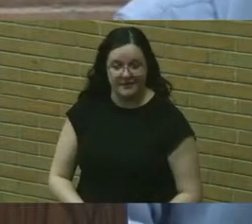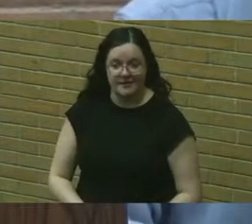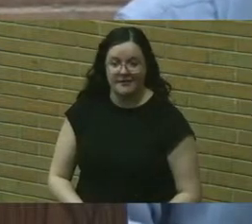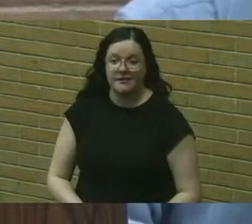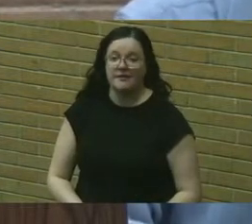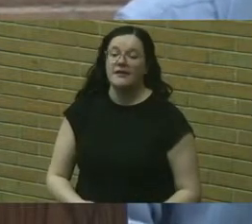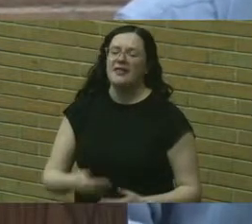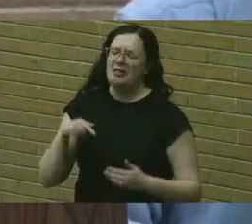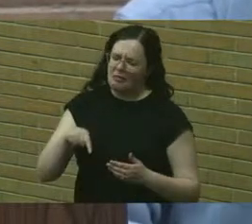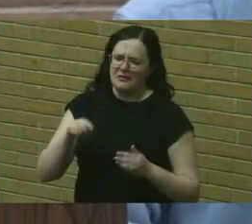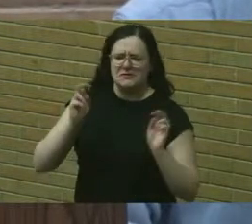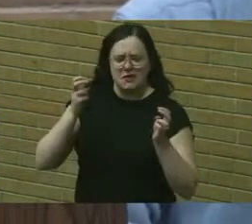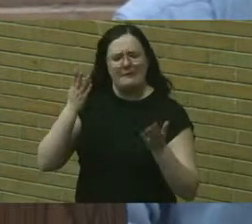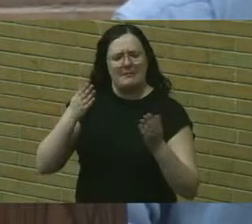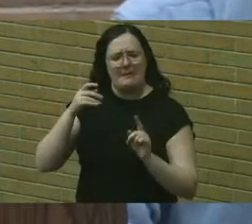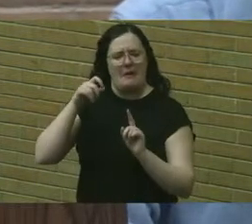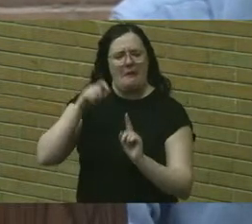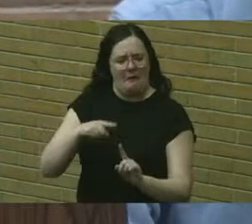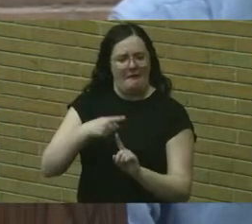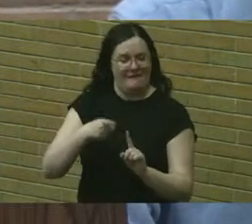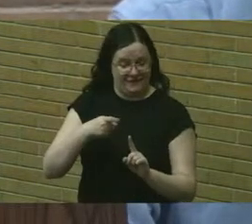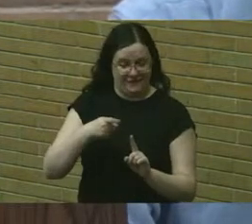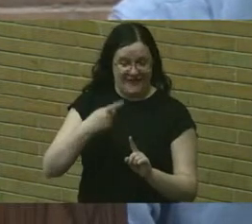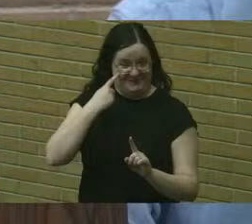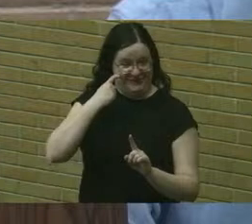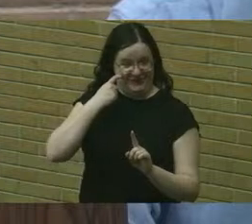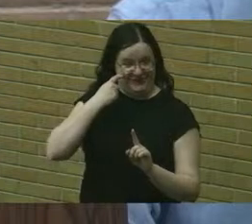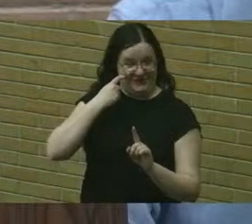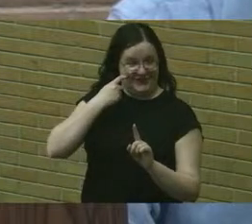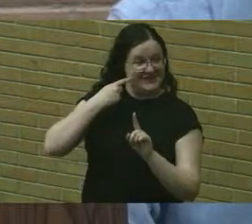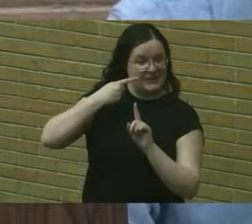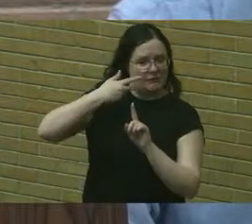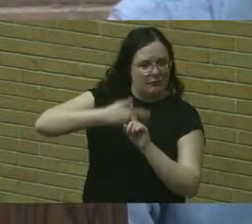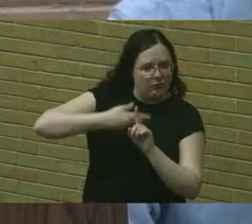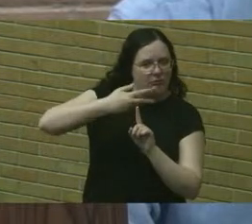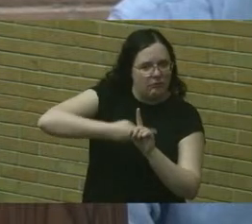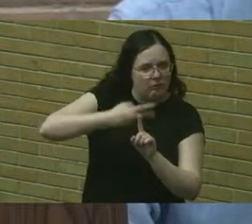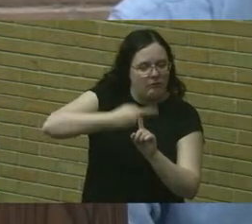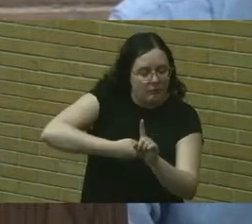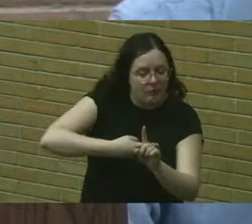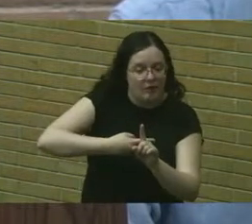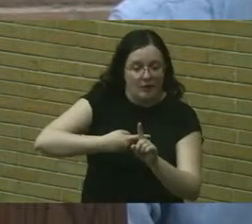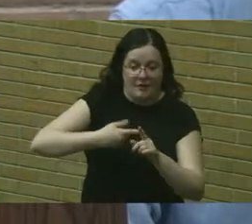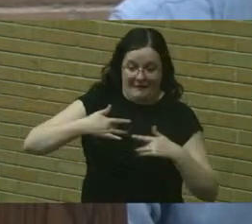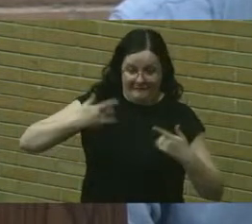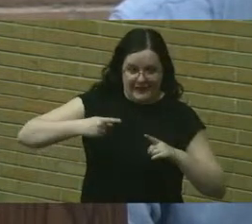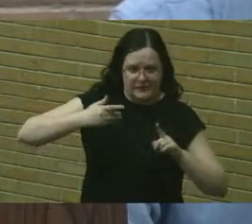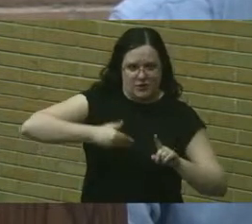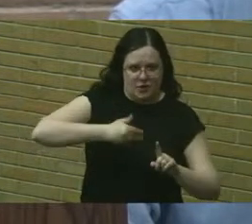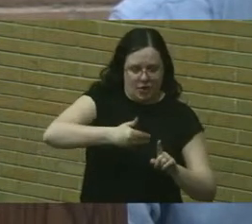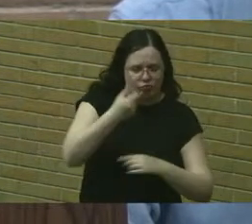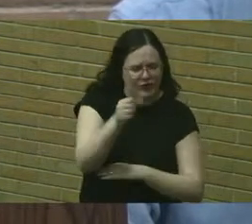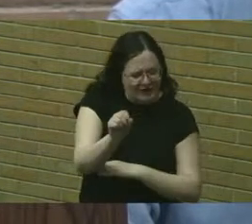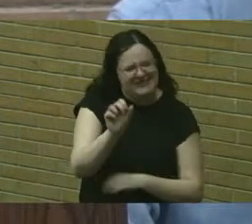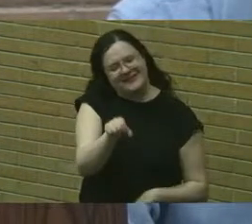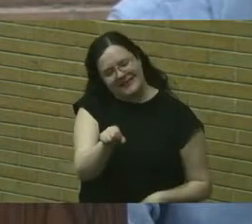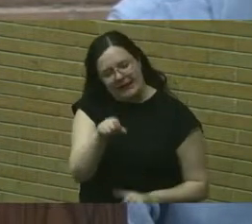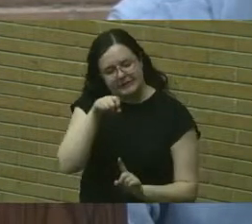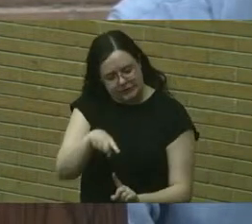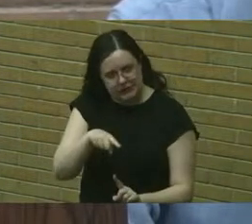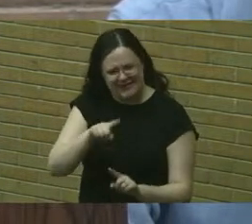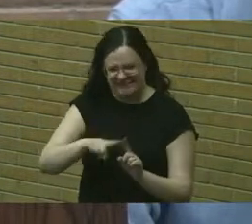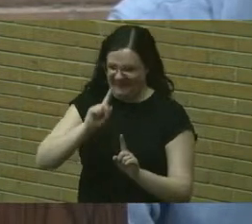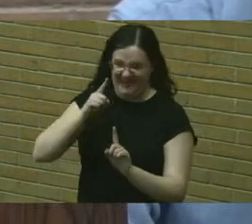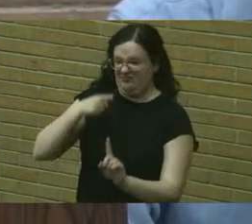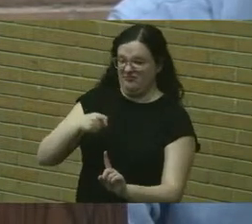that happened over the course of the last few months, the protests that occurred at 12 Corners, it